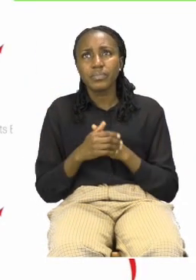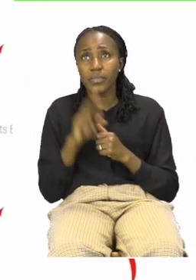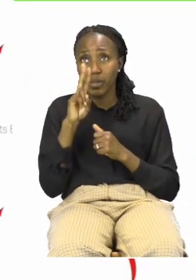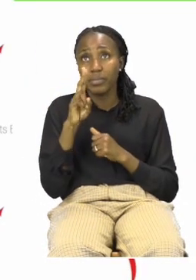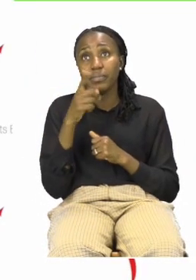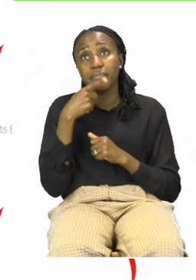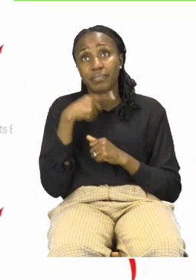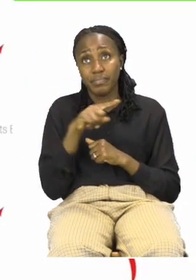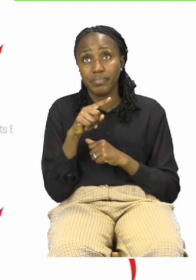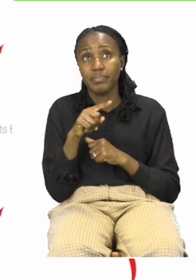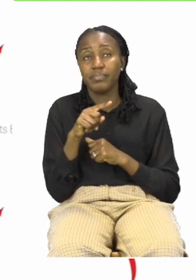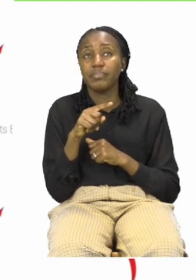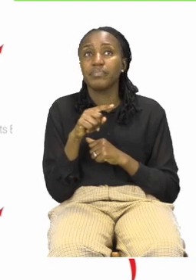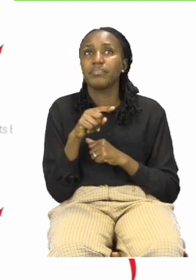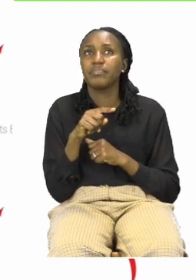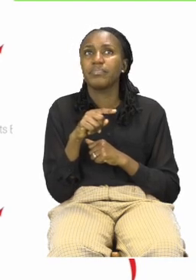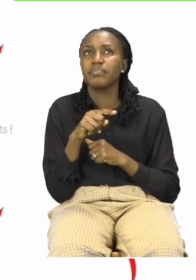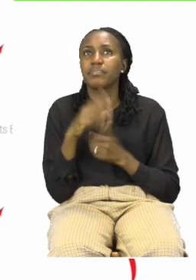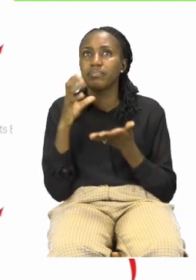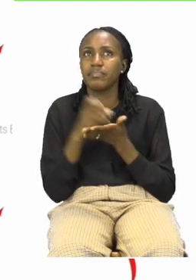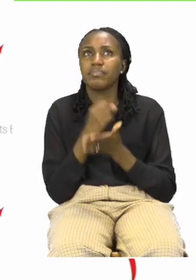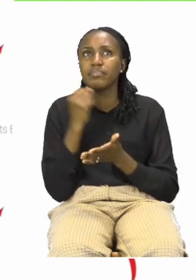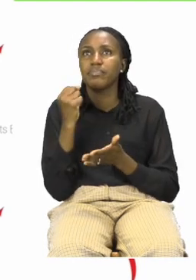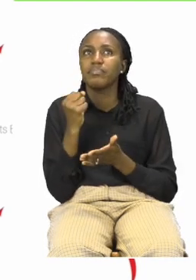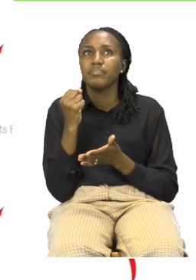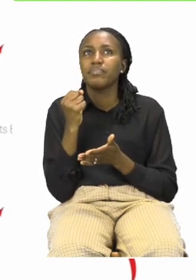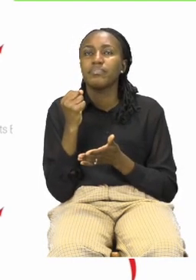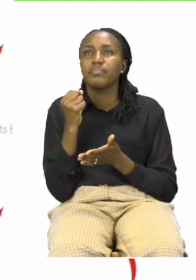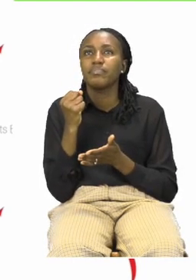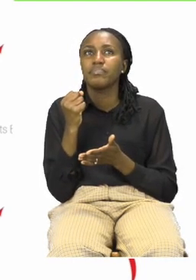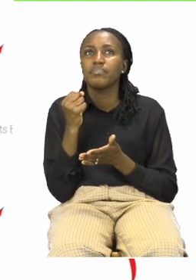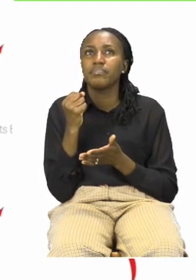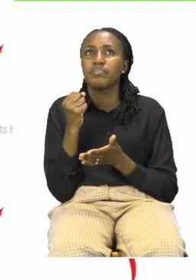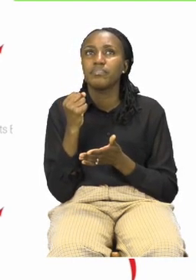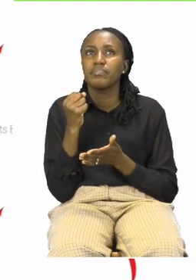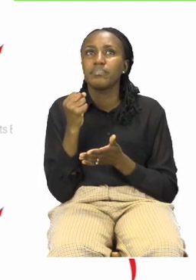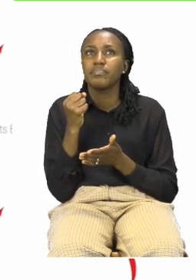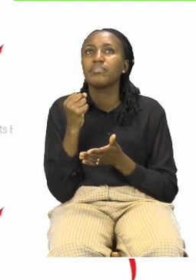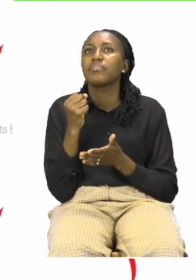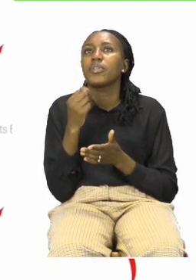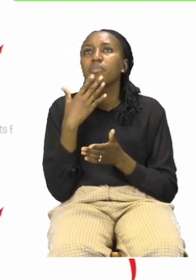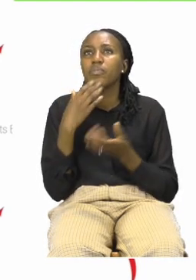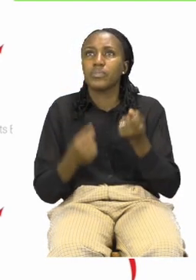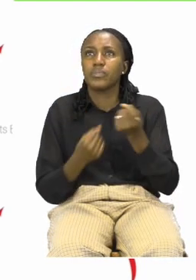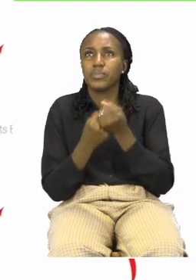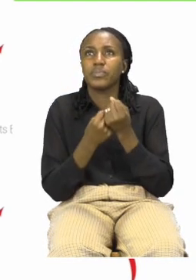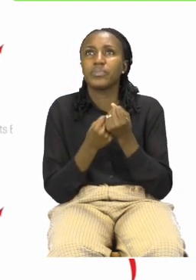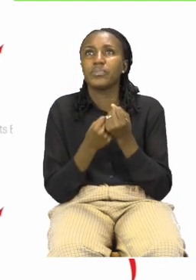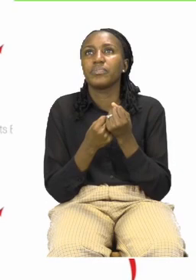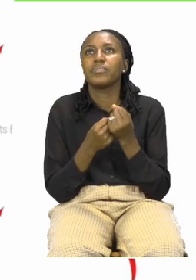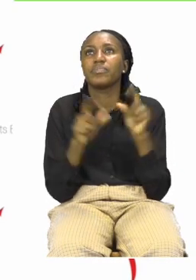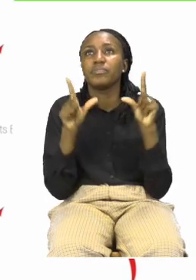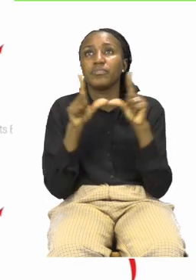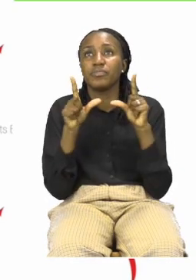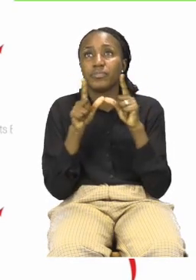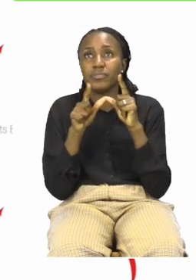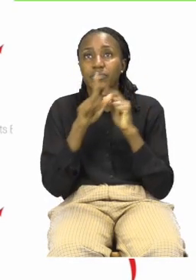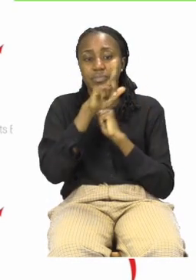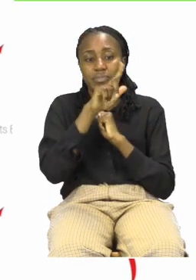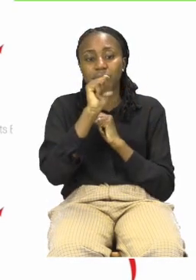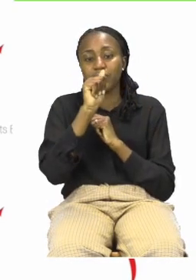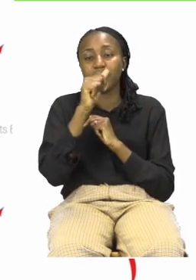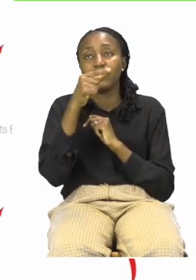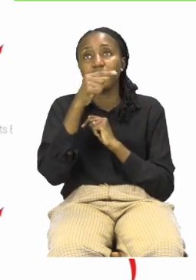gentlemen that won there, Winterlager took them over. It was, and they